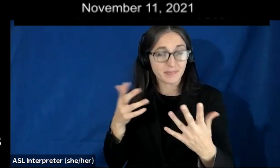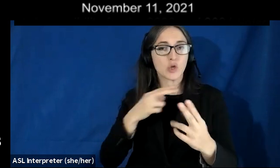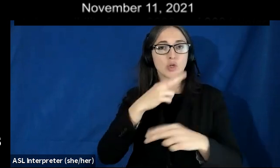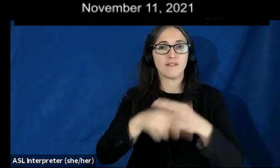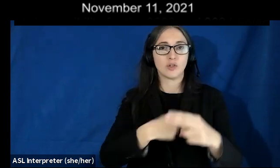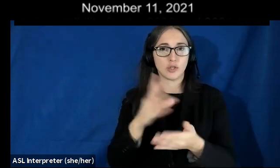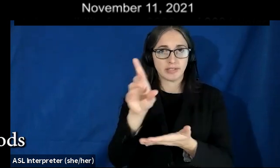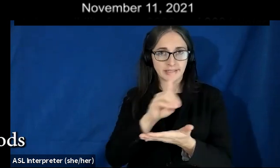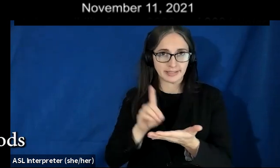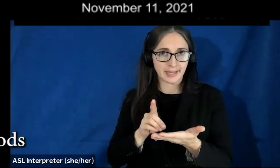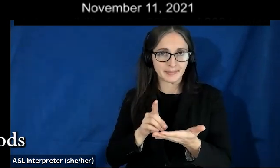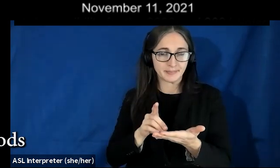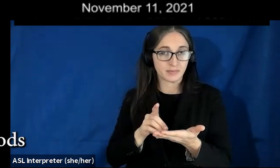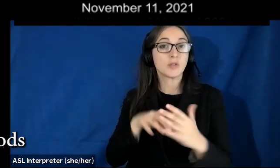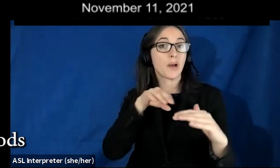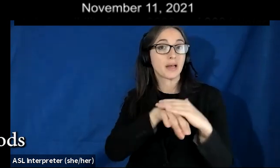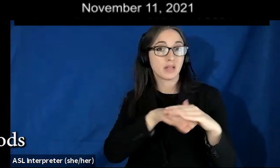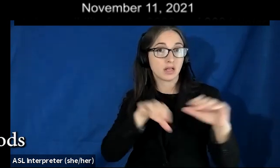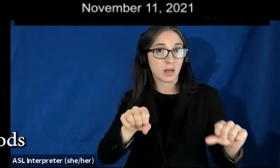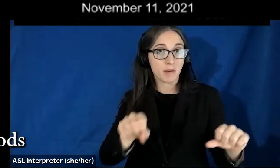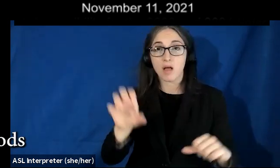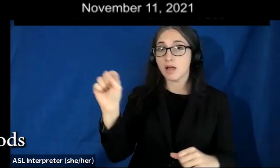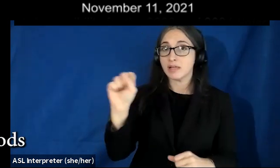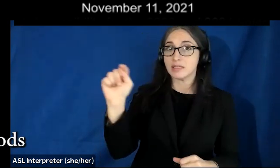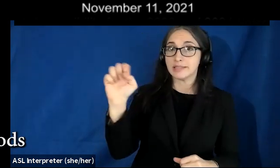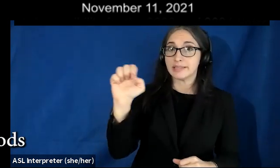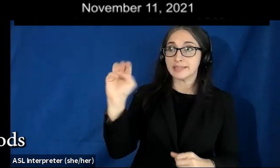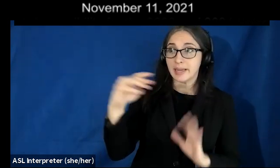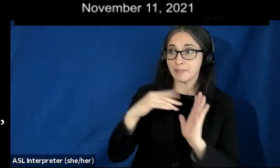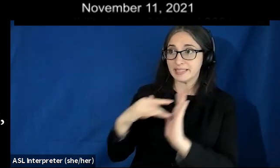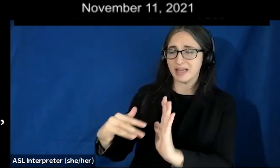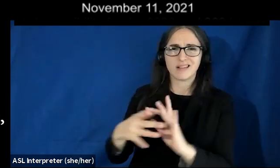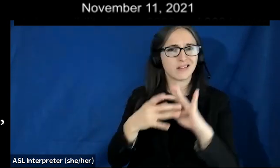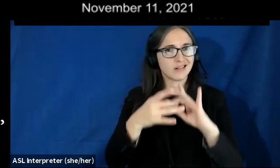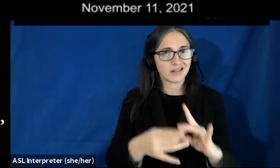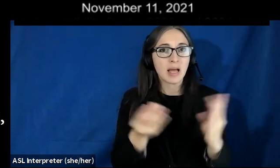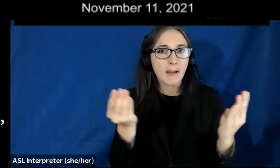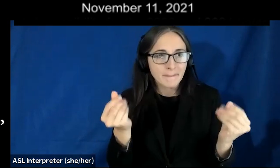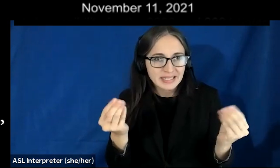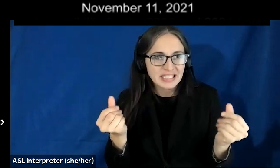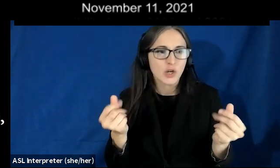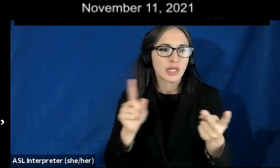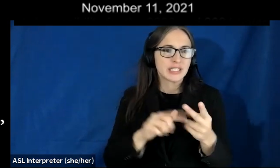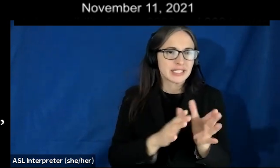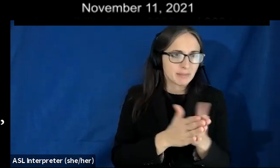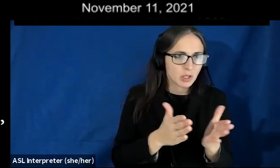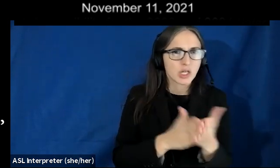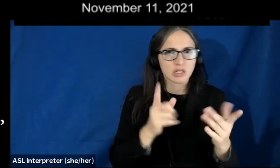STEM studies are associated with materials, methods, and strategies suitable